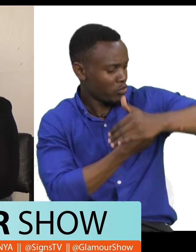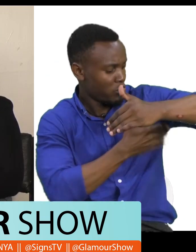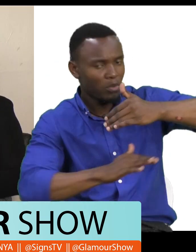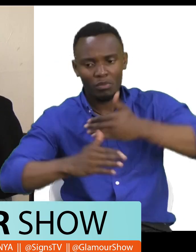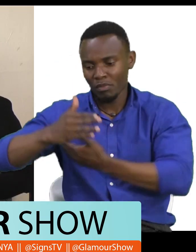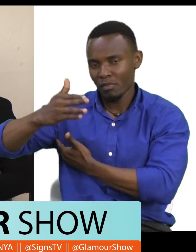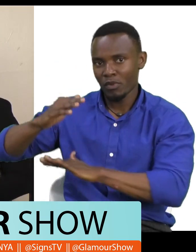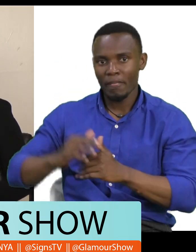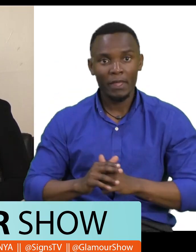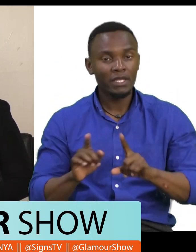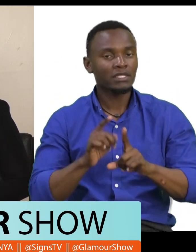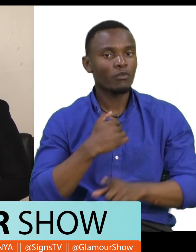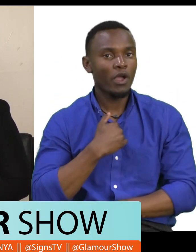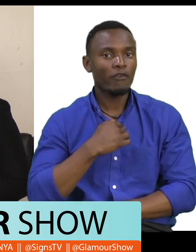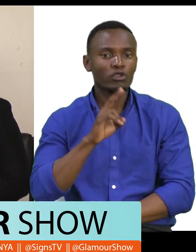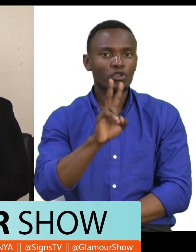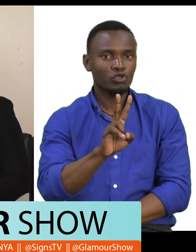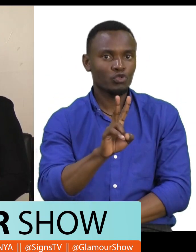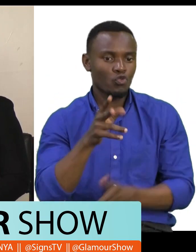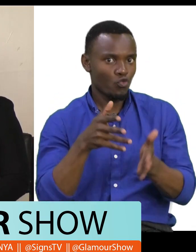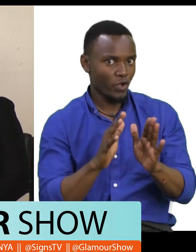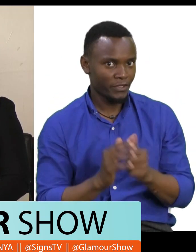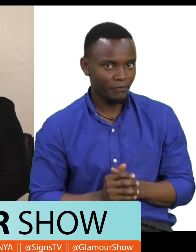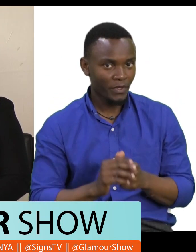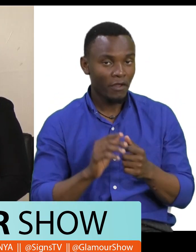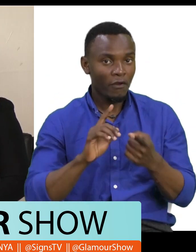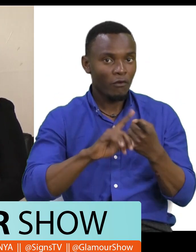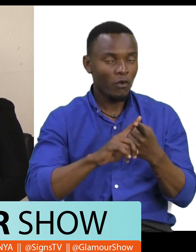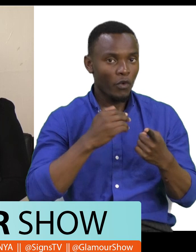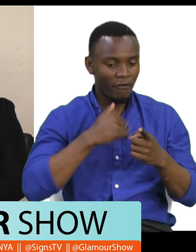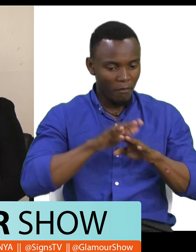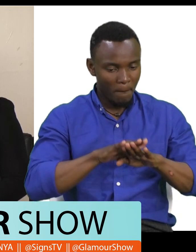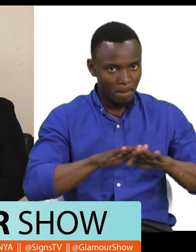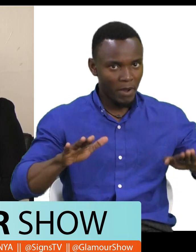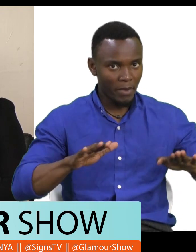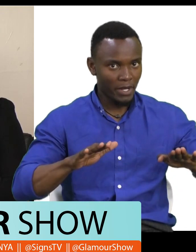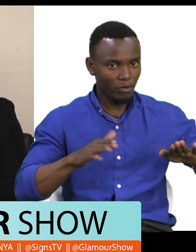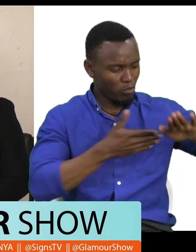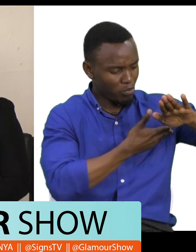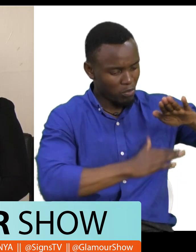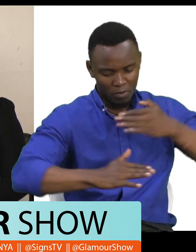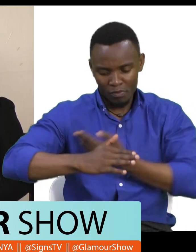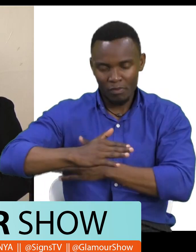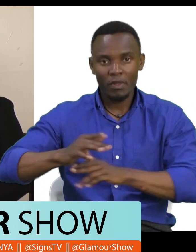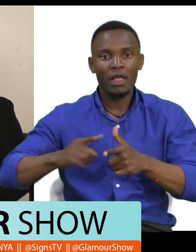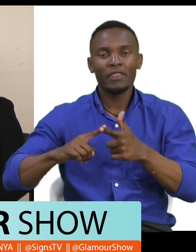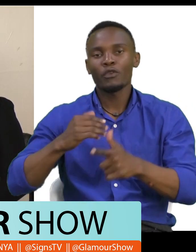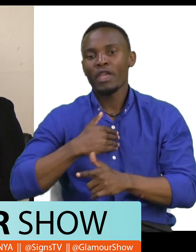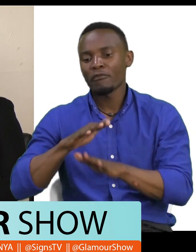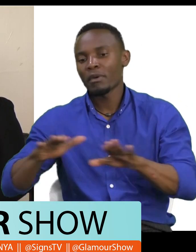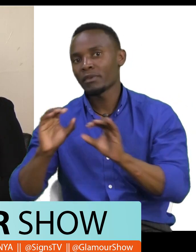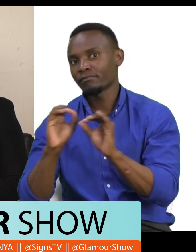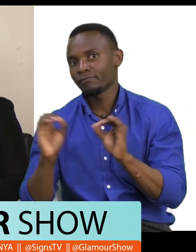the removal of hair, we have two methods, whereby we have permanent methods of hair removal and